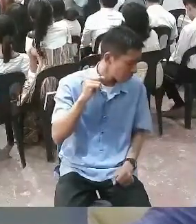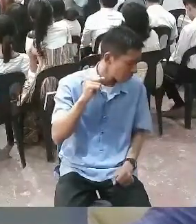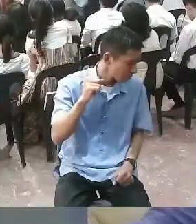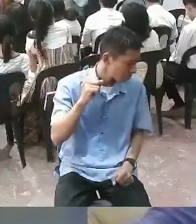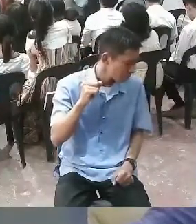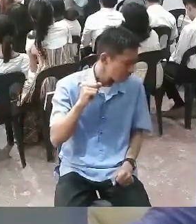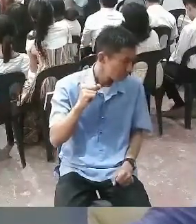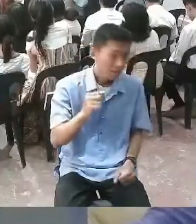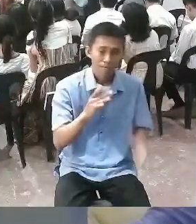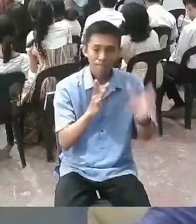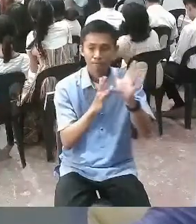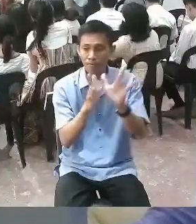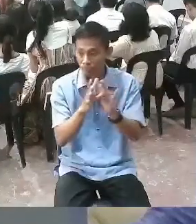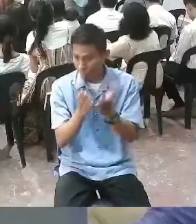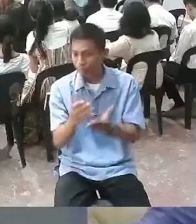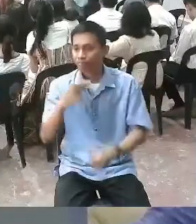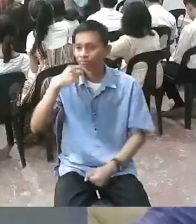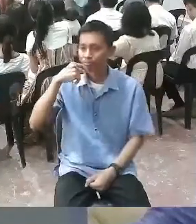The Bible says